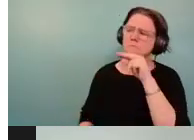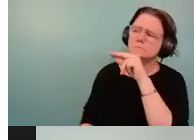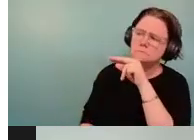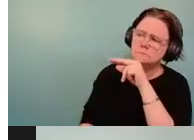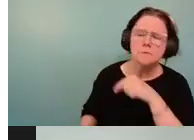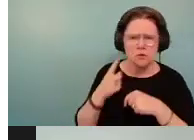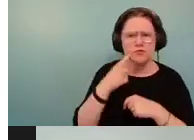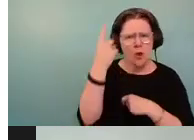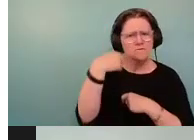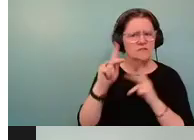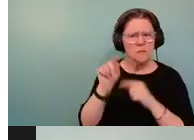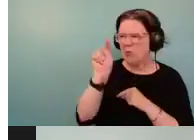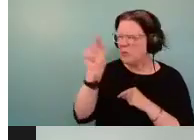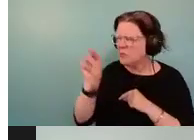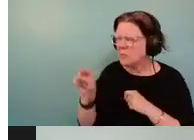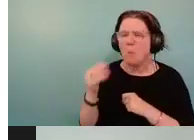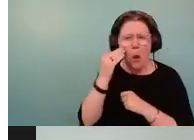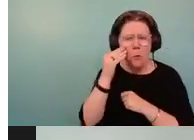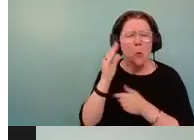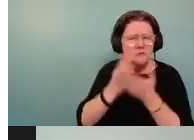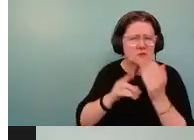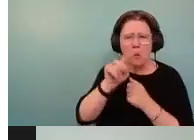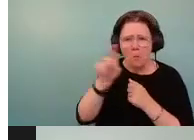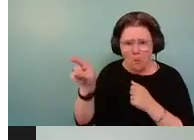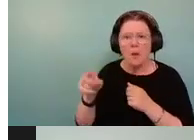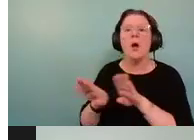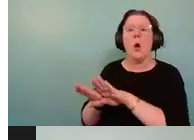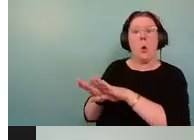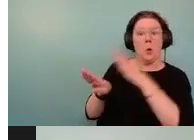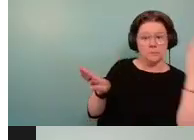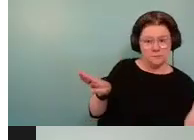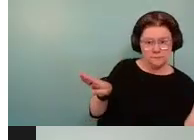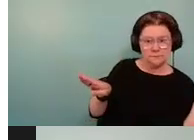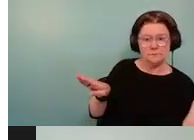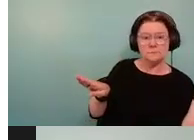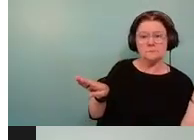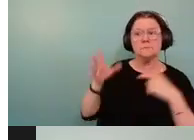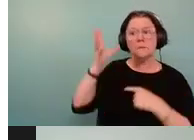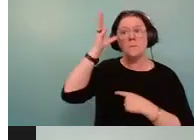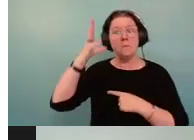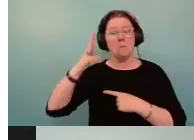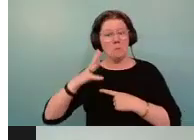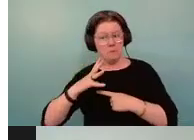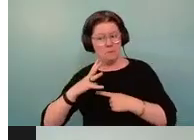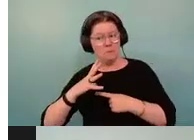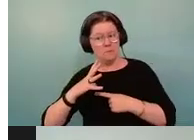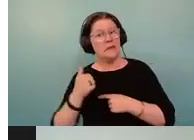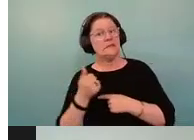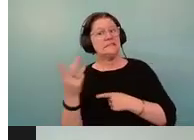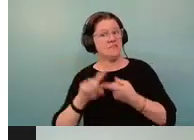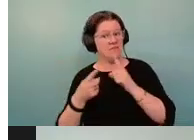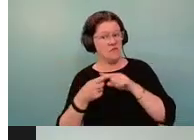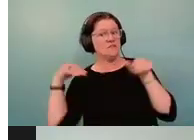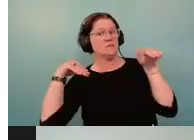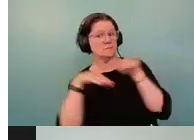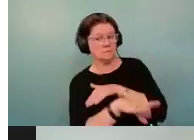saw faces of people that she knew. So she opened the door, and a man with a number of friends walked into